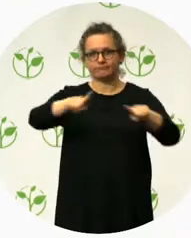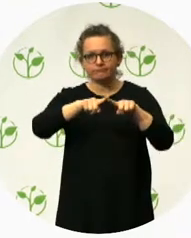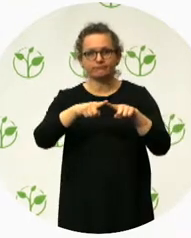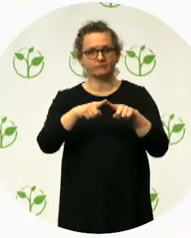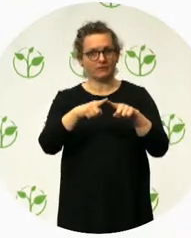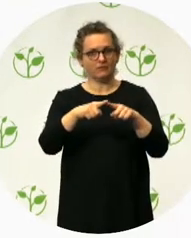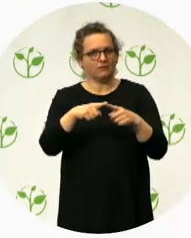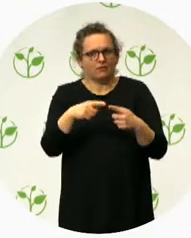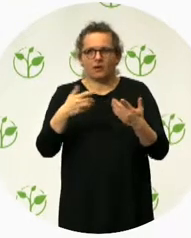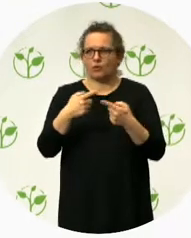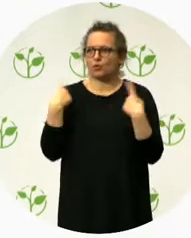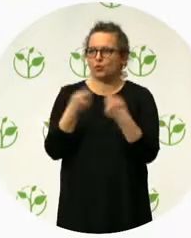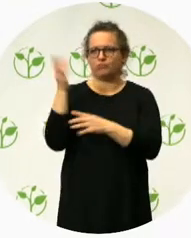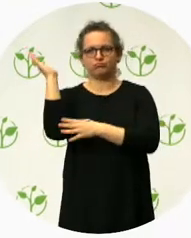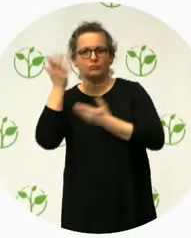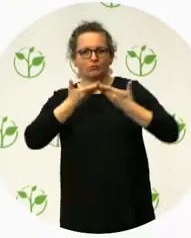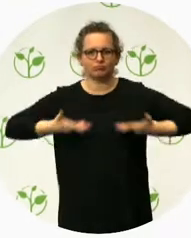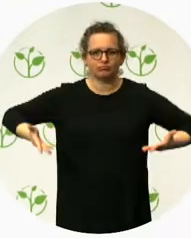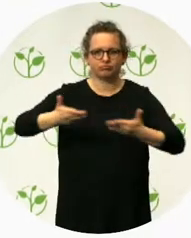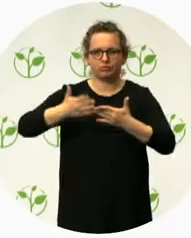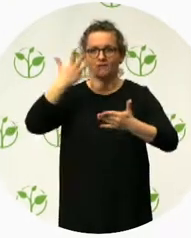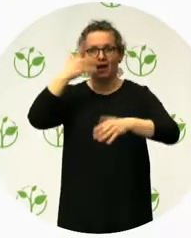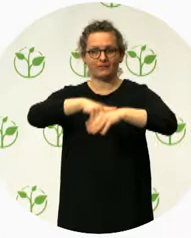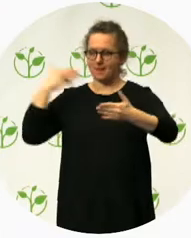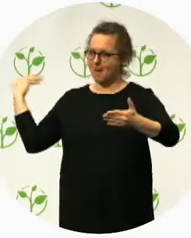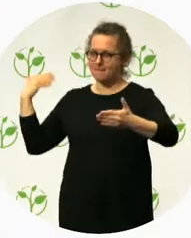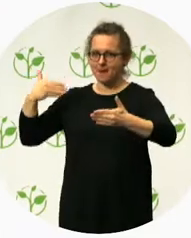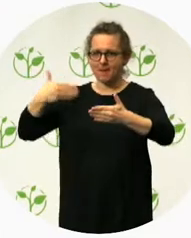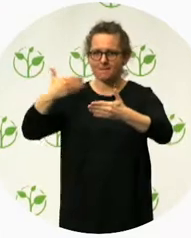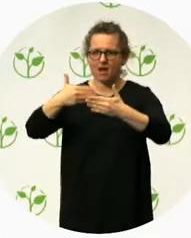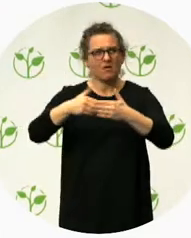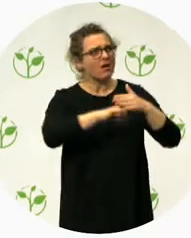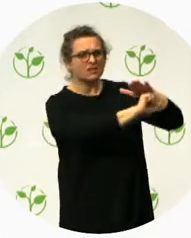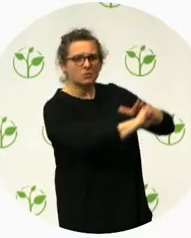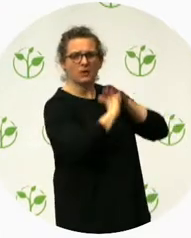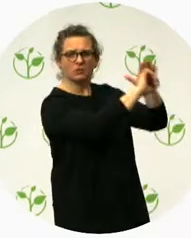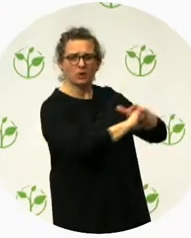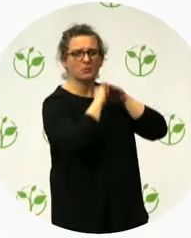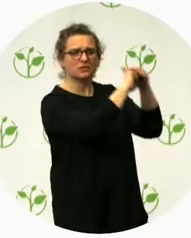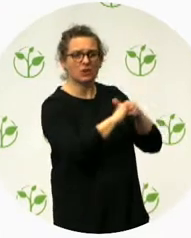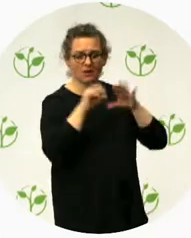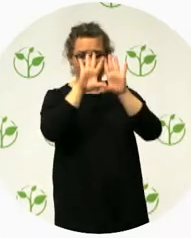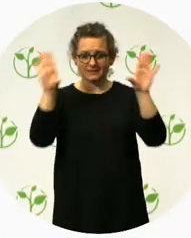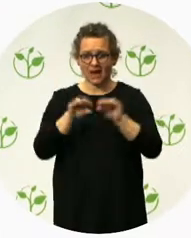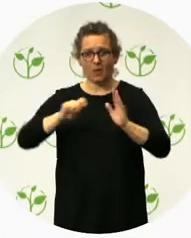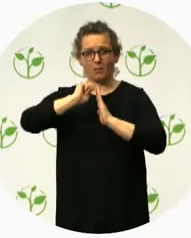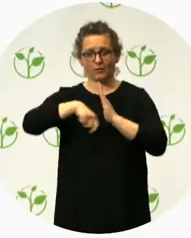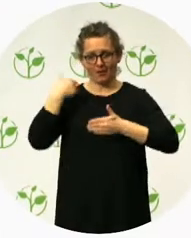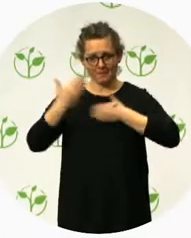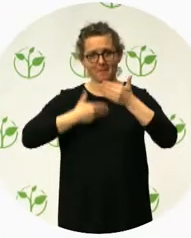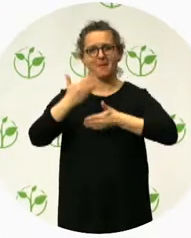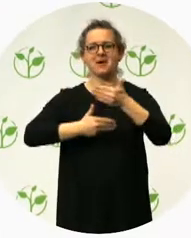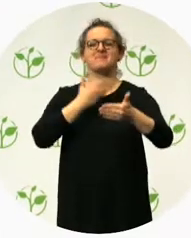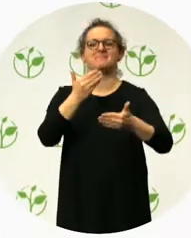its continued support in this endeavor. As we have heard, the aim of the